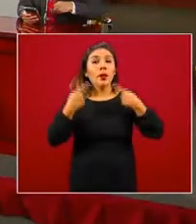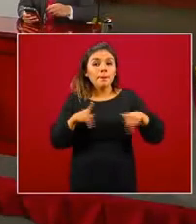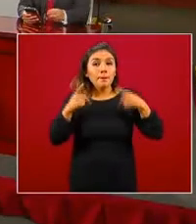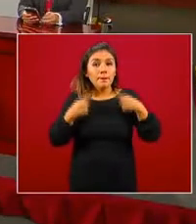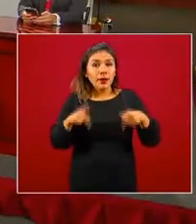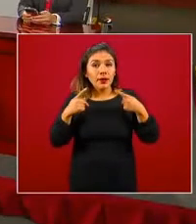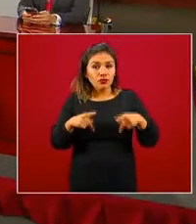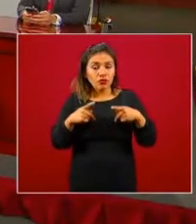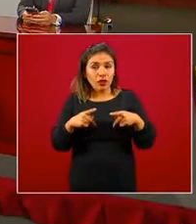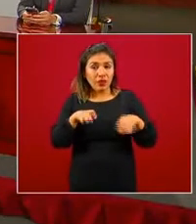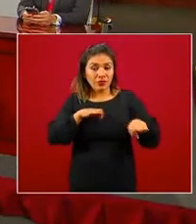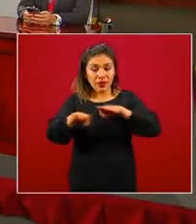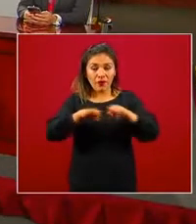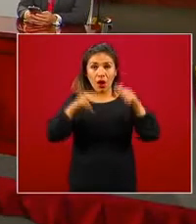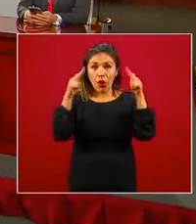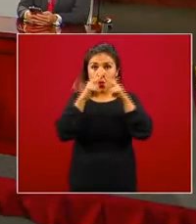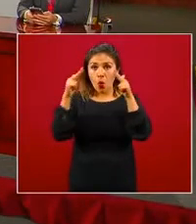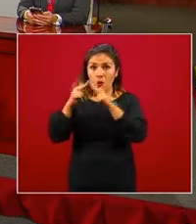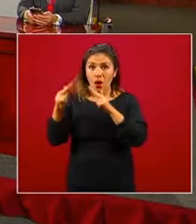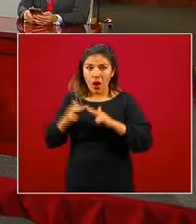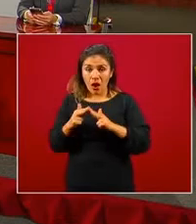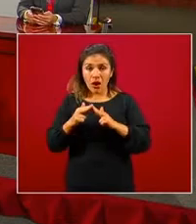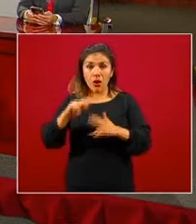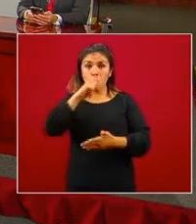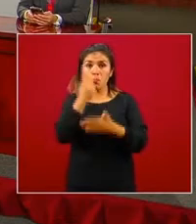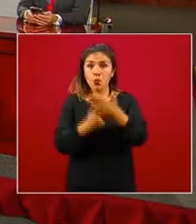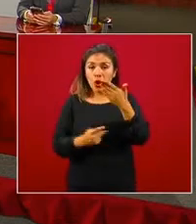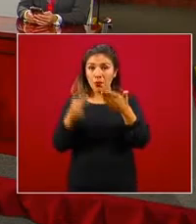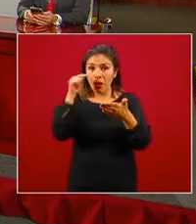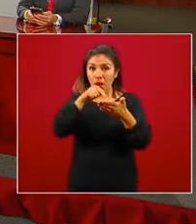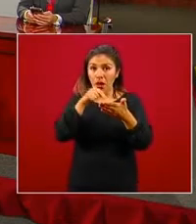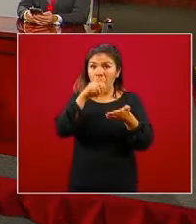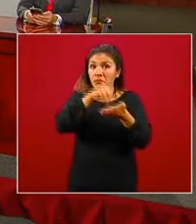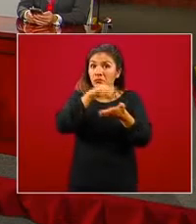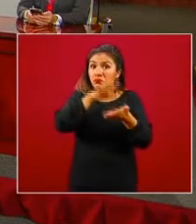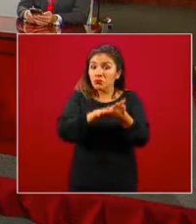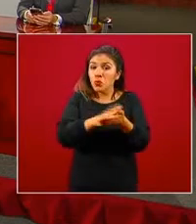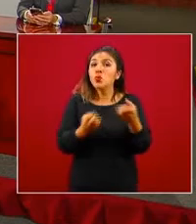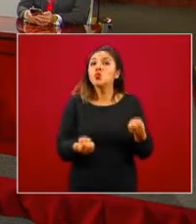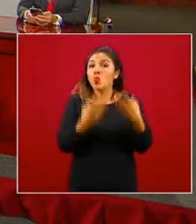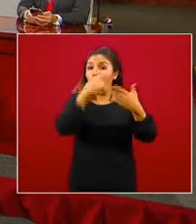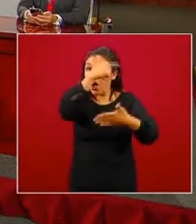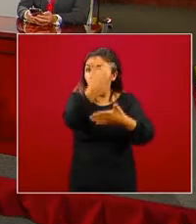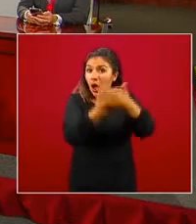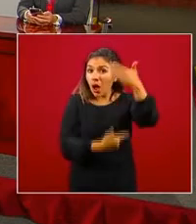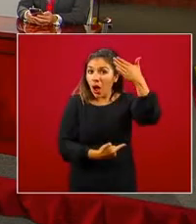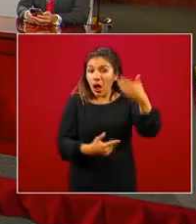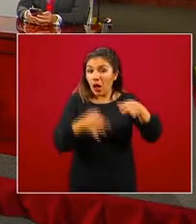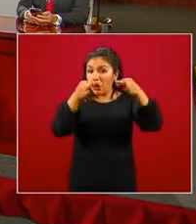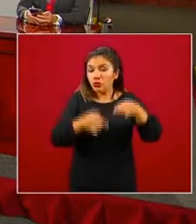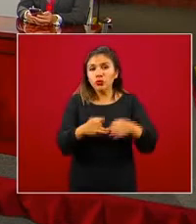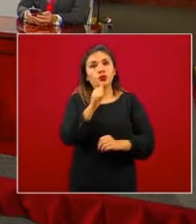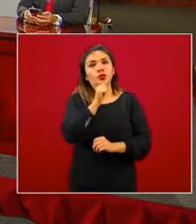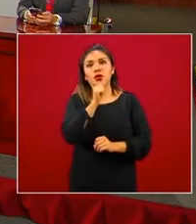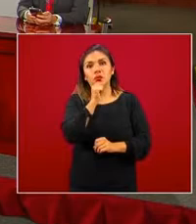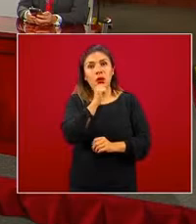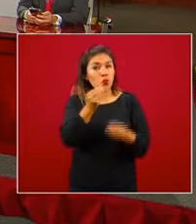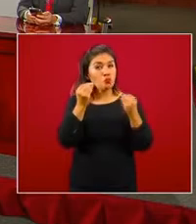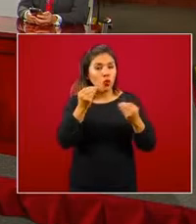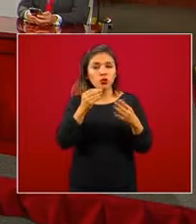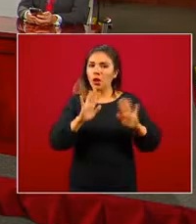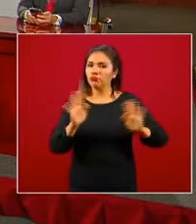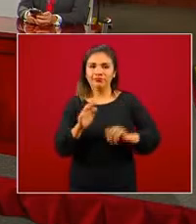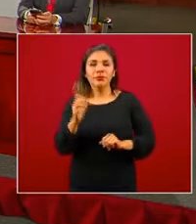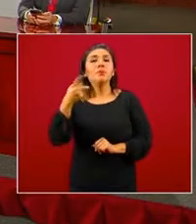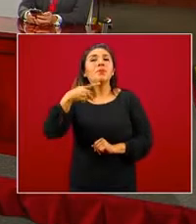In terms of the total number of domestic workers who are in the pilot program, we don't have a very